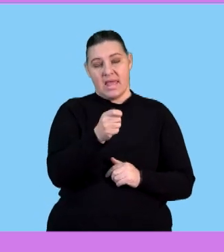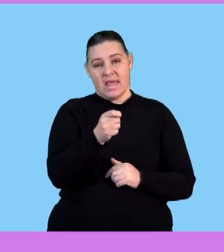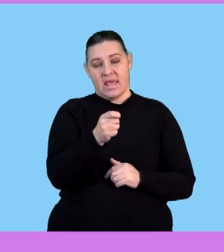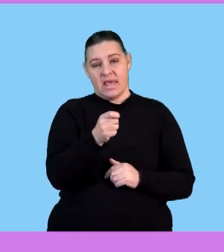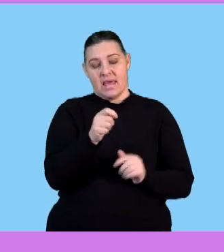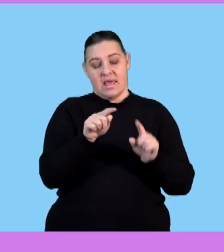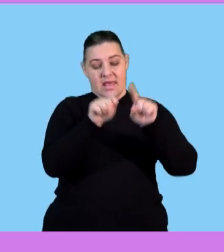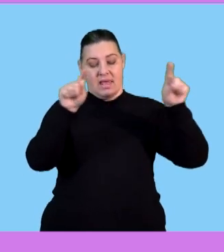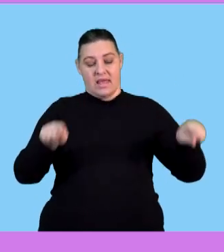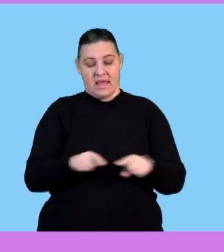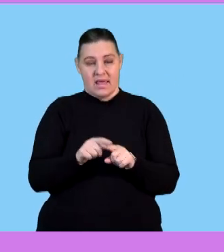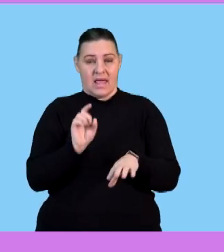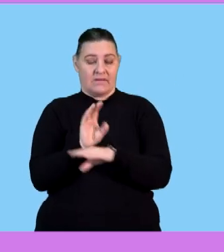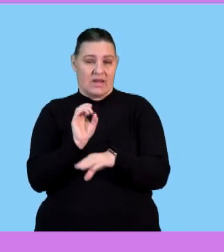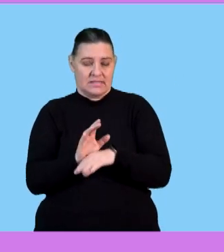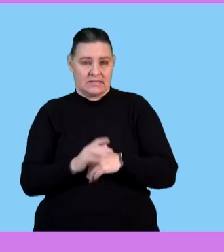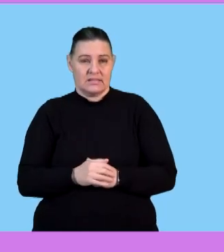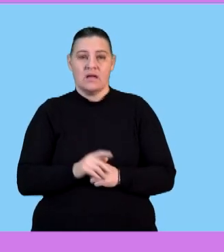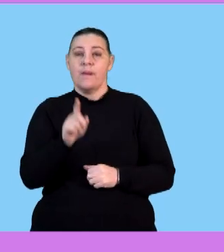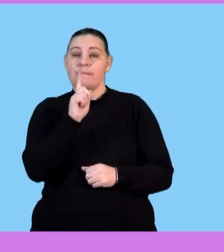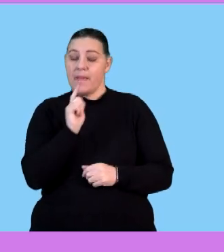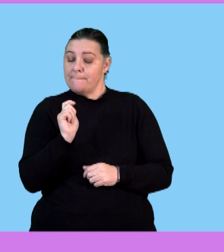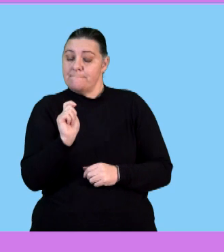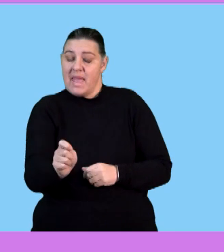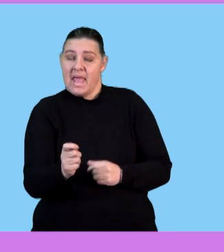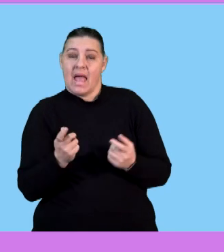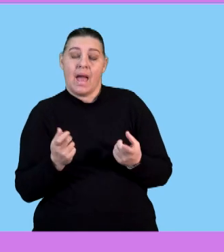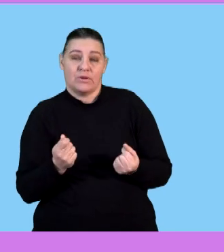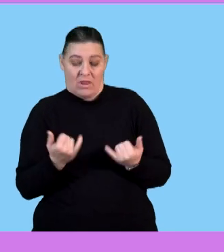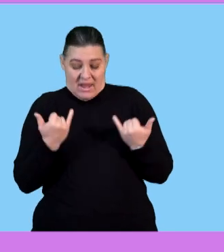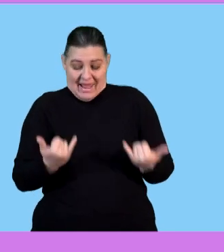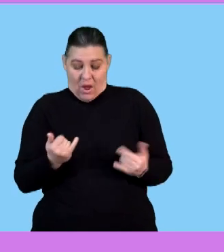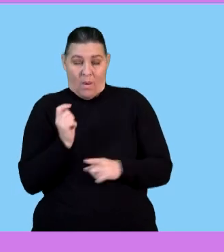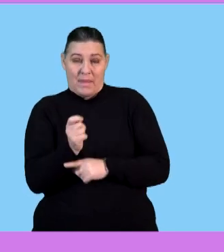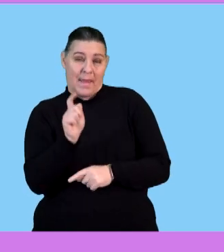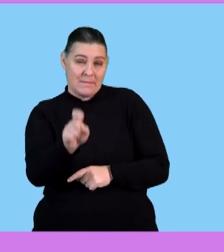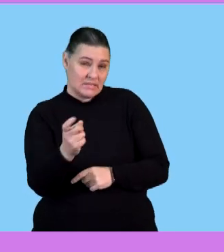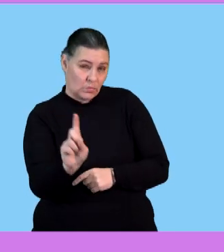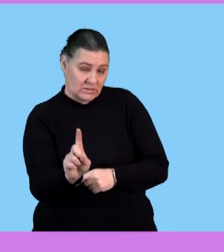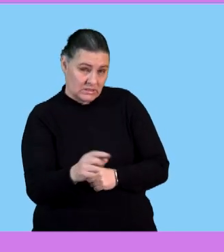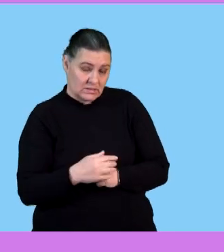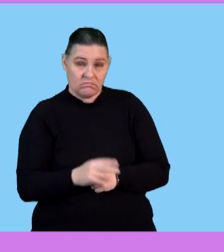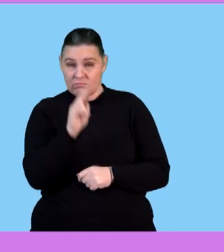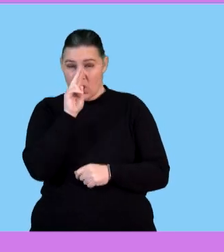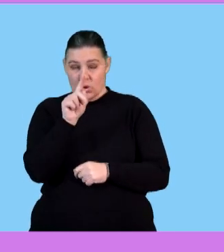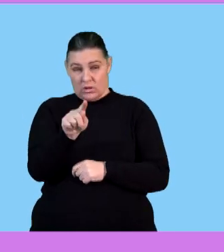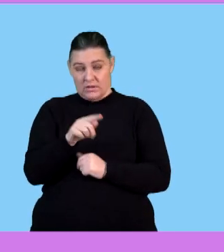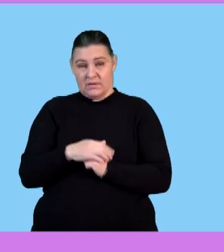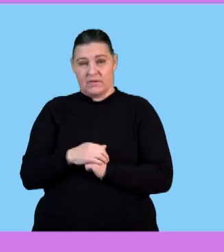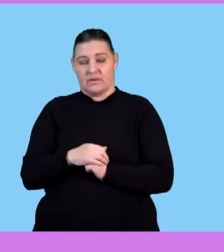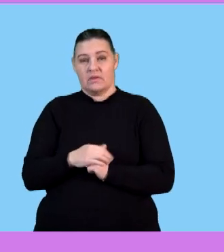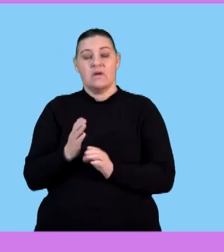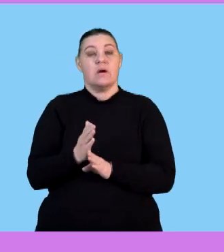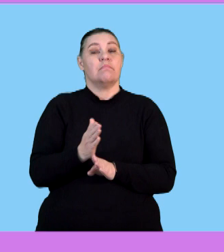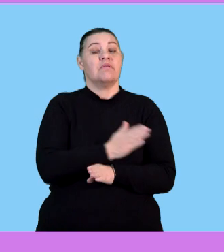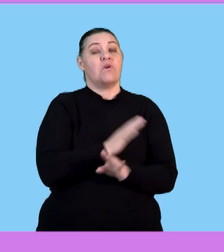Okay, the question is, what amount must be paid immediately? So if you look at this, the previous